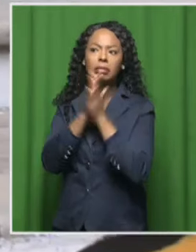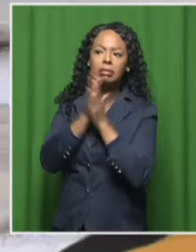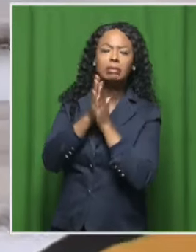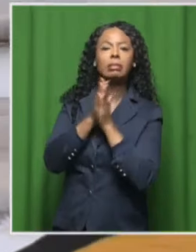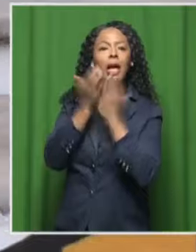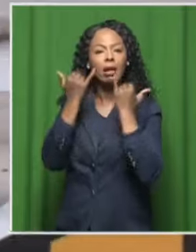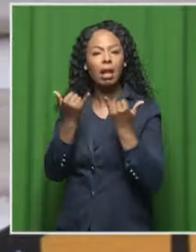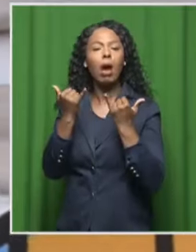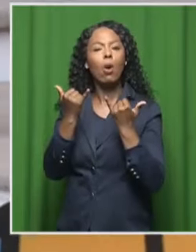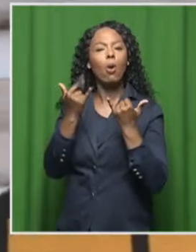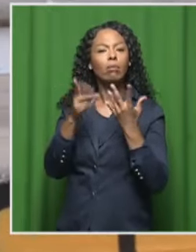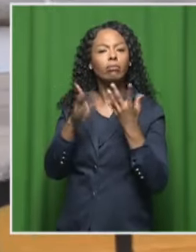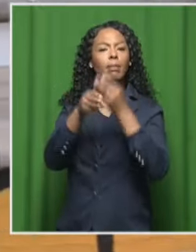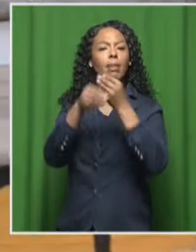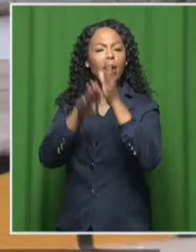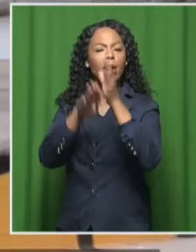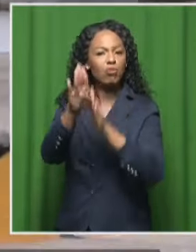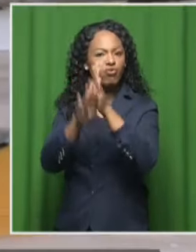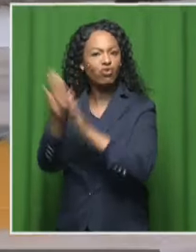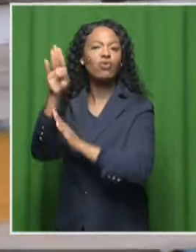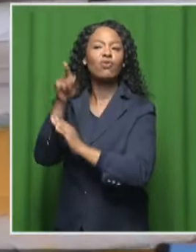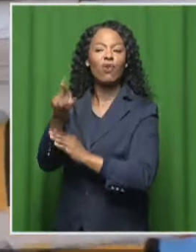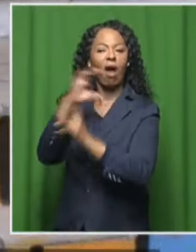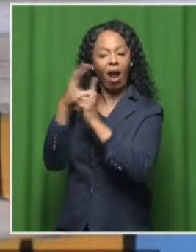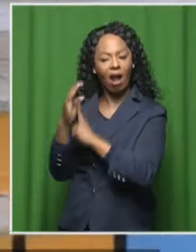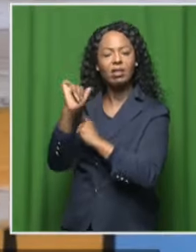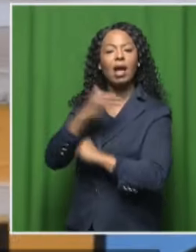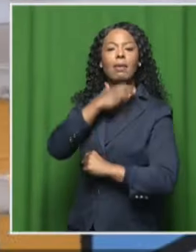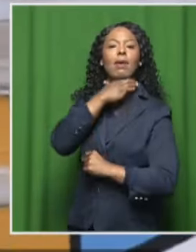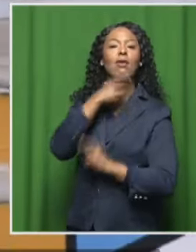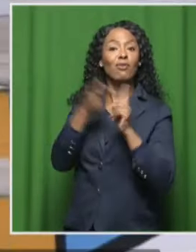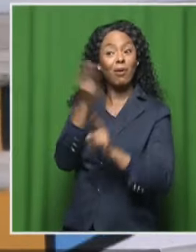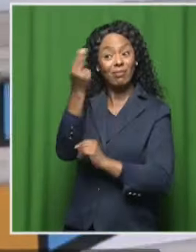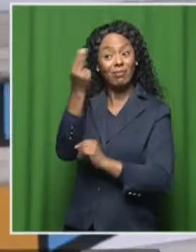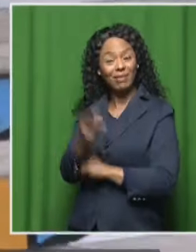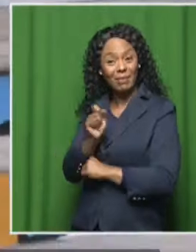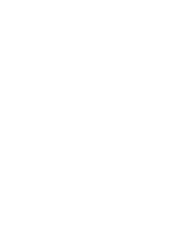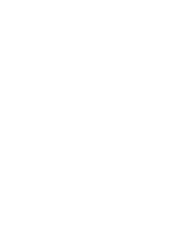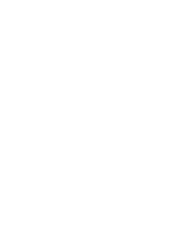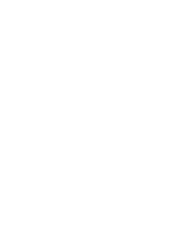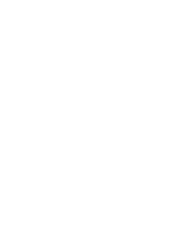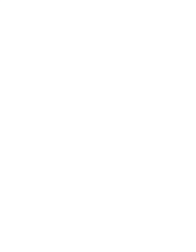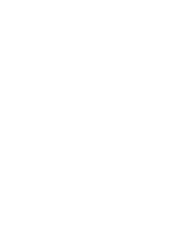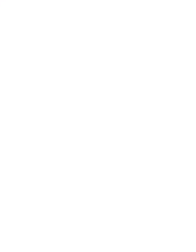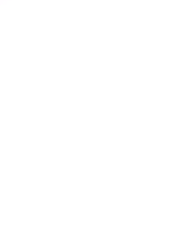place in contemporary art. For Morning Live, I'm Agrimen Mabasom.